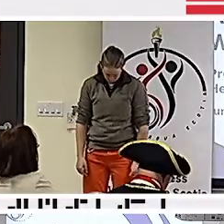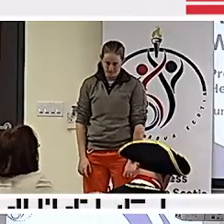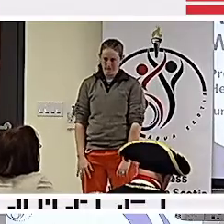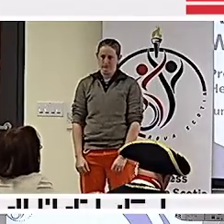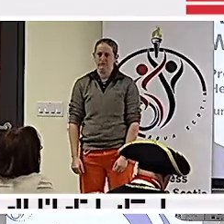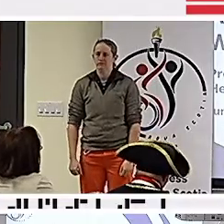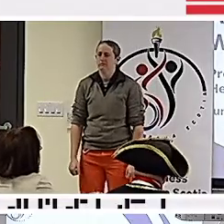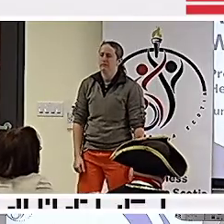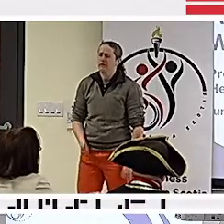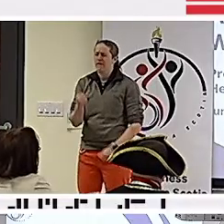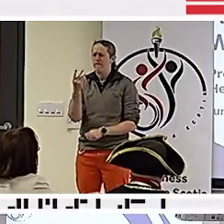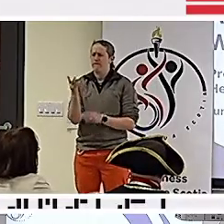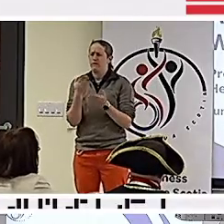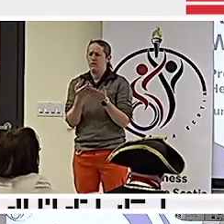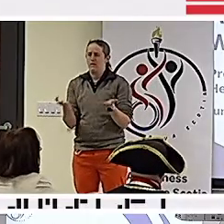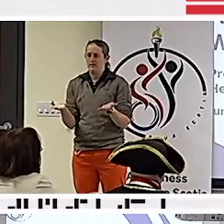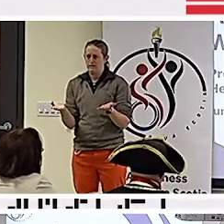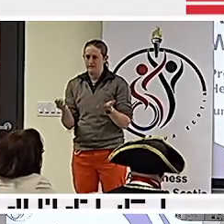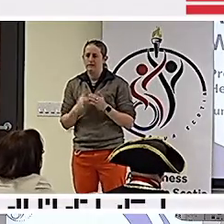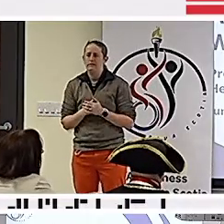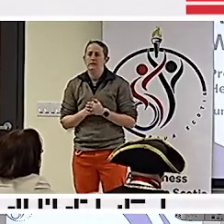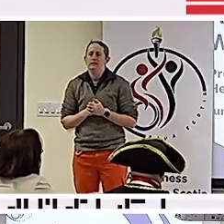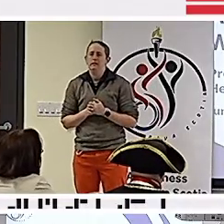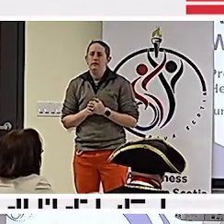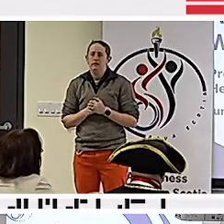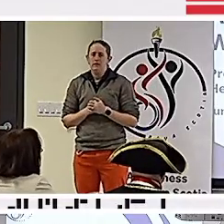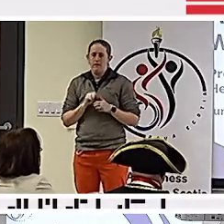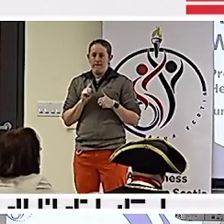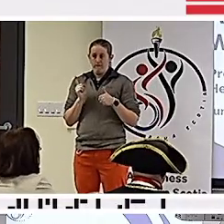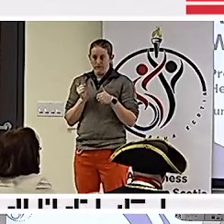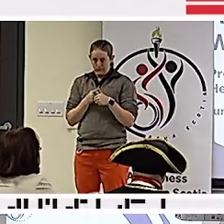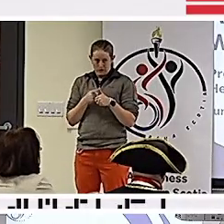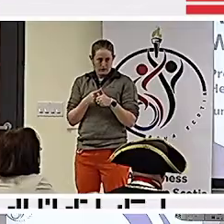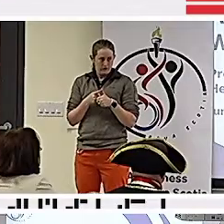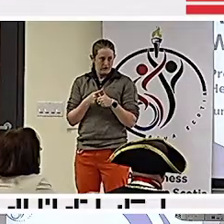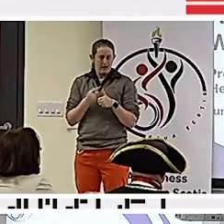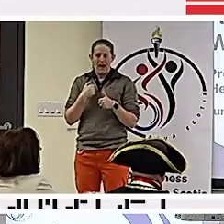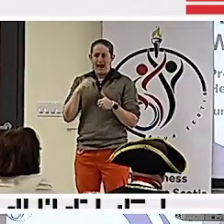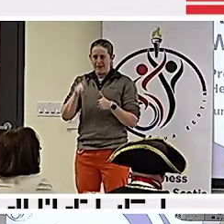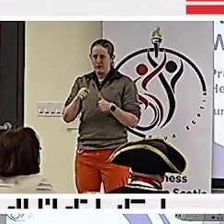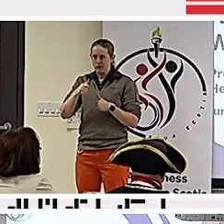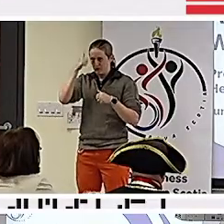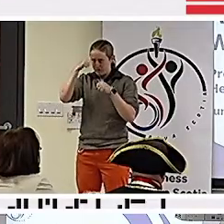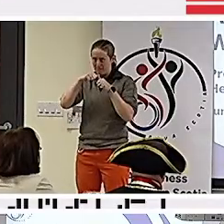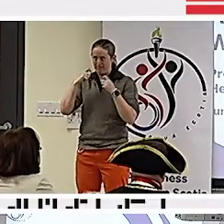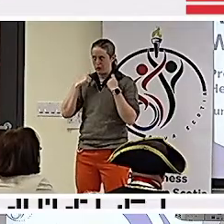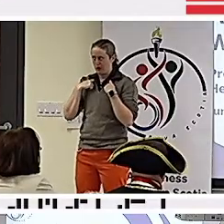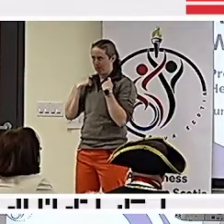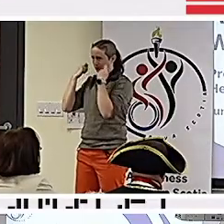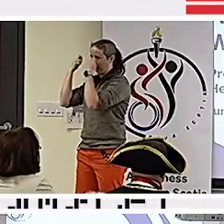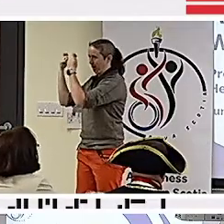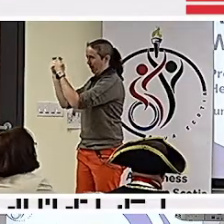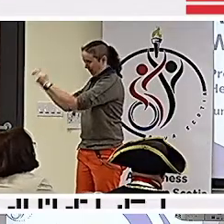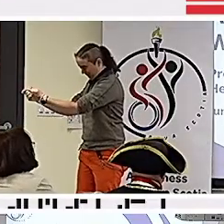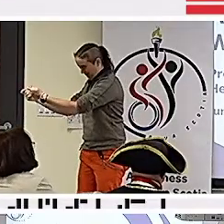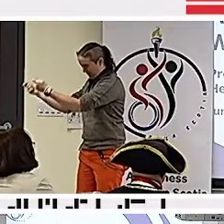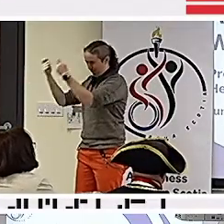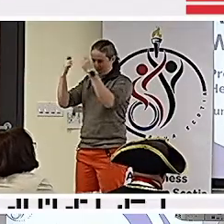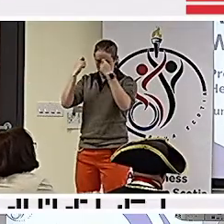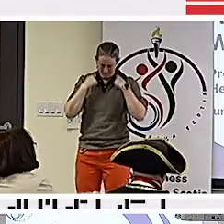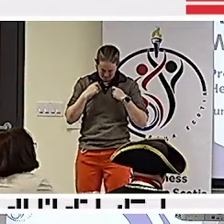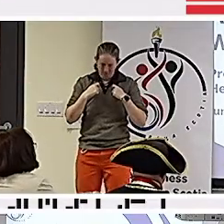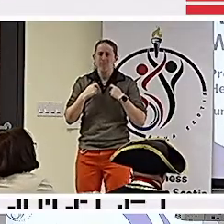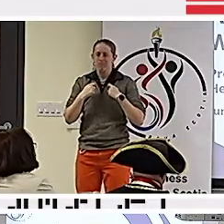A couple of things. First of all, I have to remember to relinquish the mic. Might be a bit of a challenge for me, but I'll do